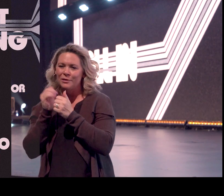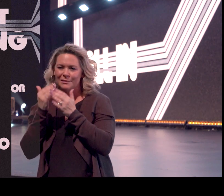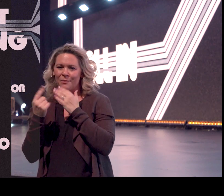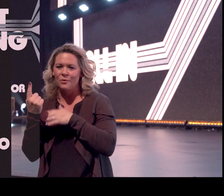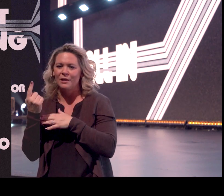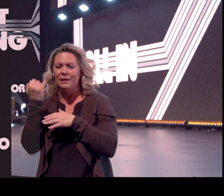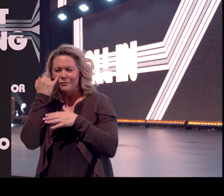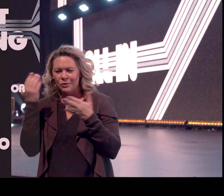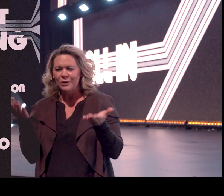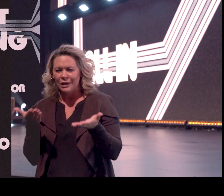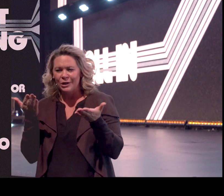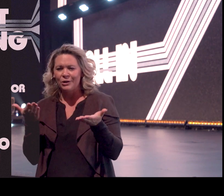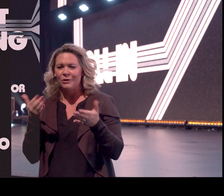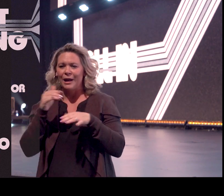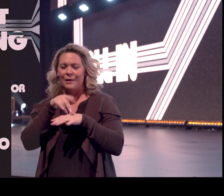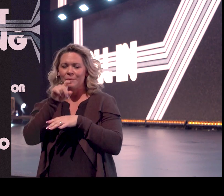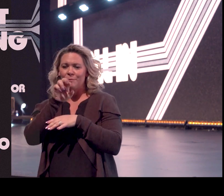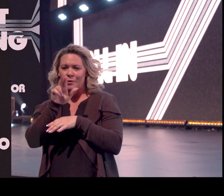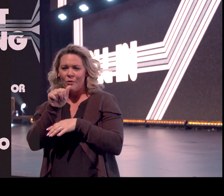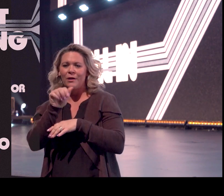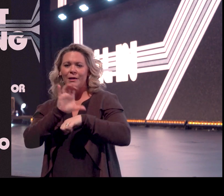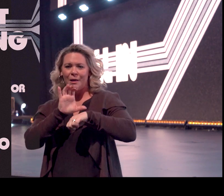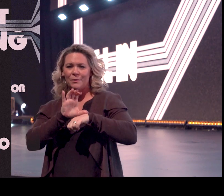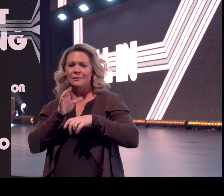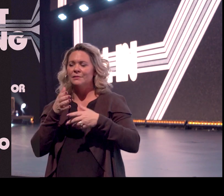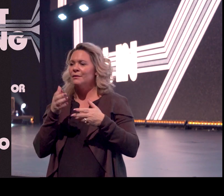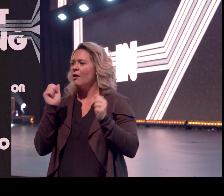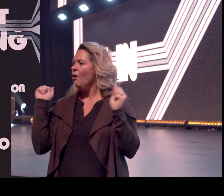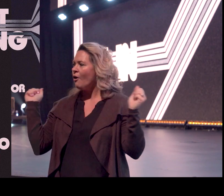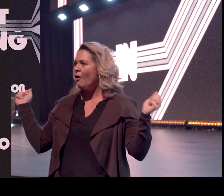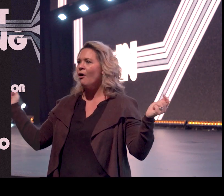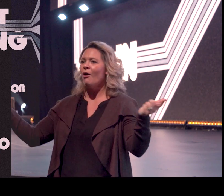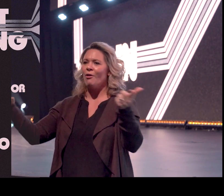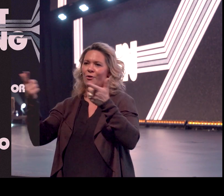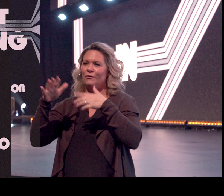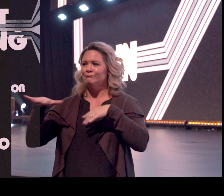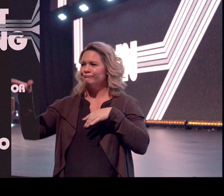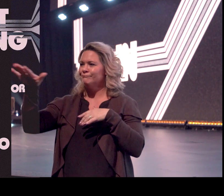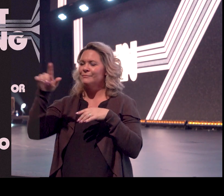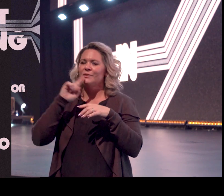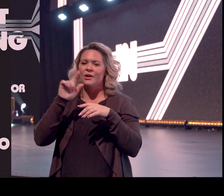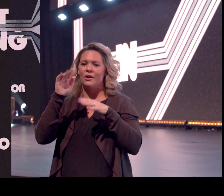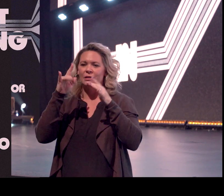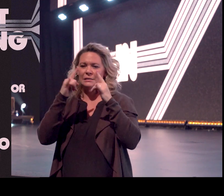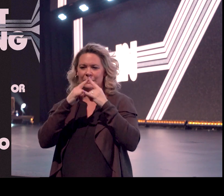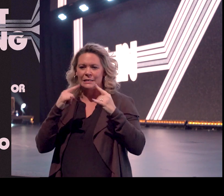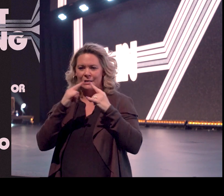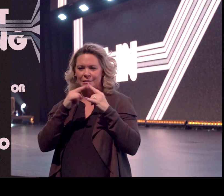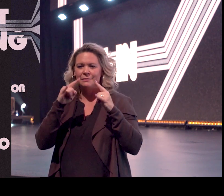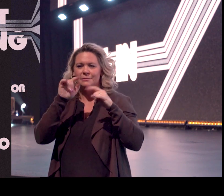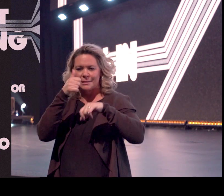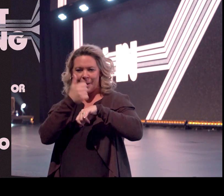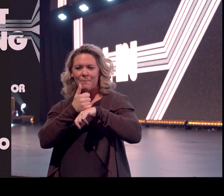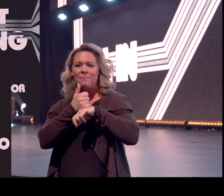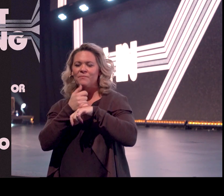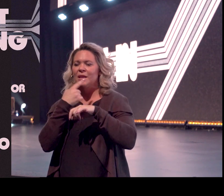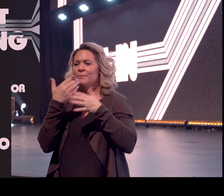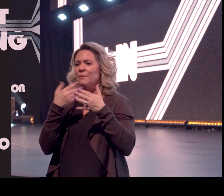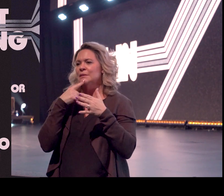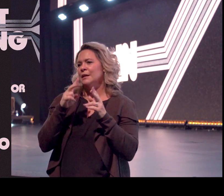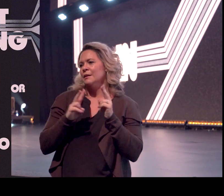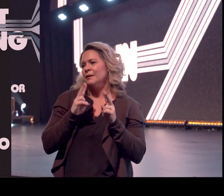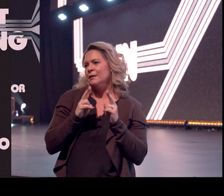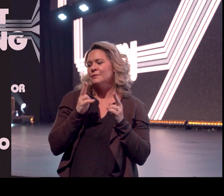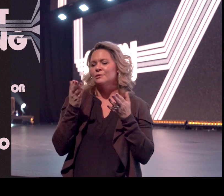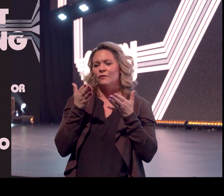talk to somebody. And I want you to know, if you're here at the Peoria campus, all throughout our campuses, there are tents set up.